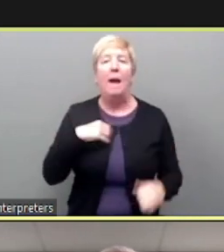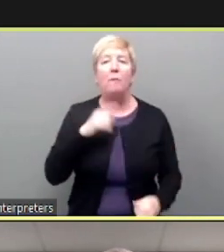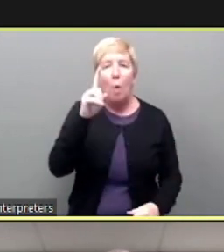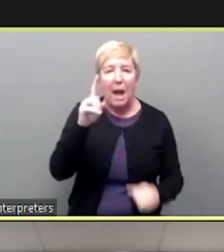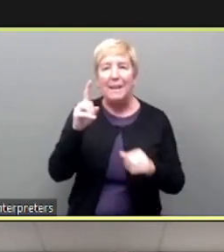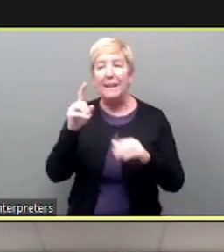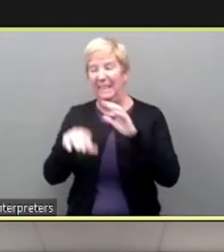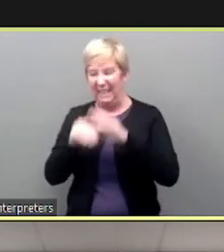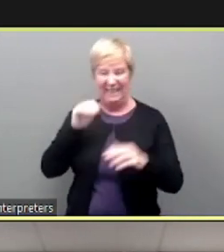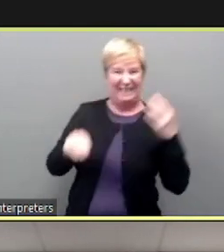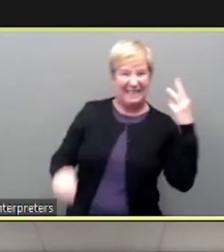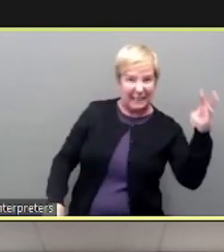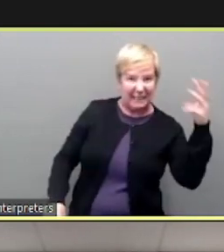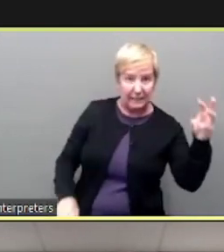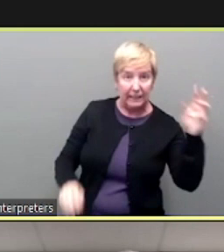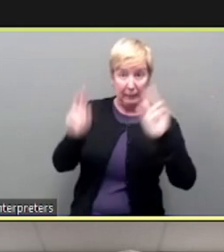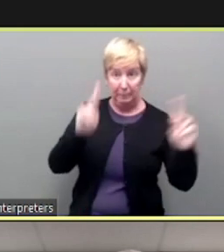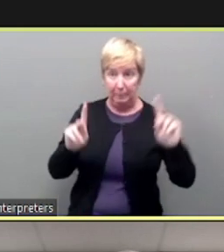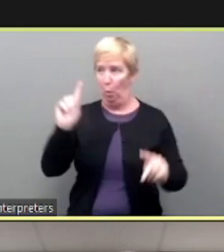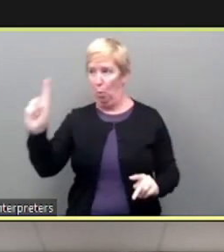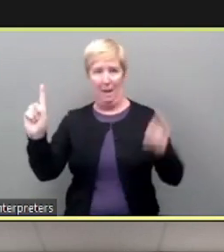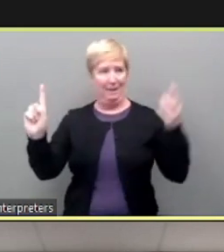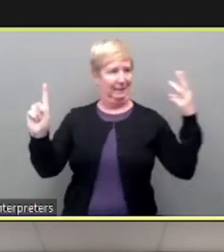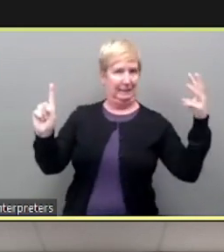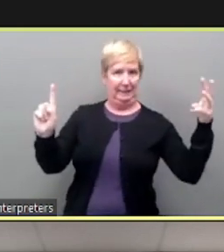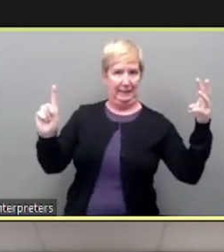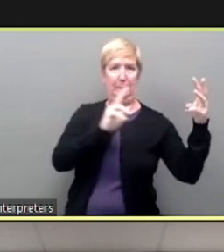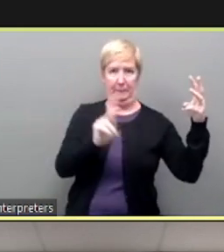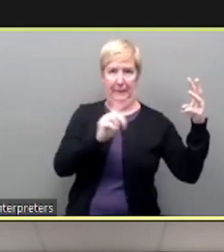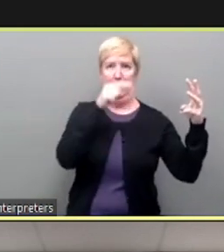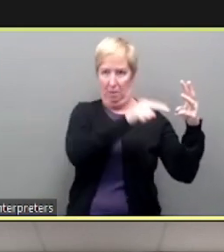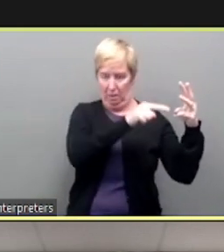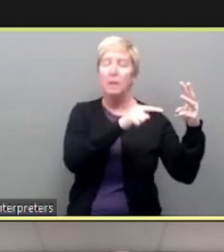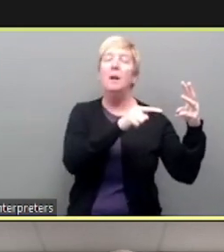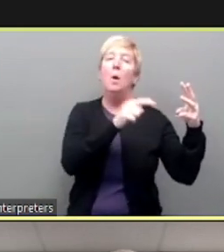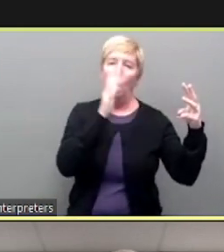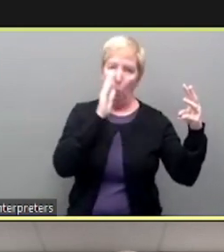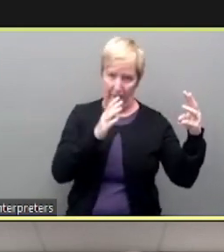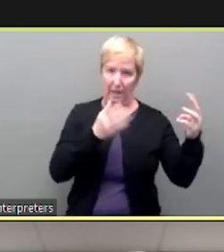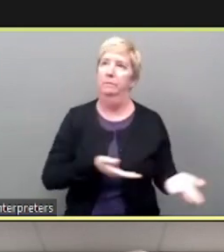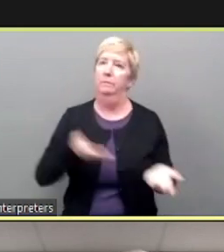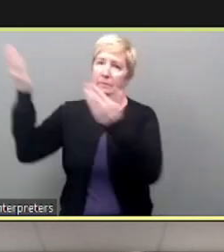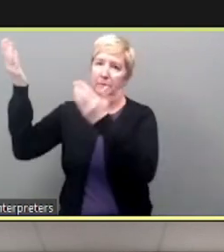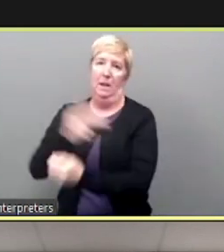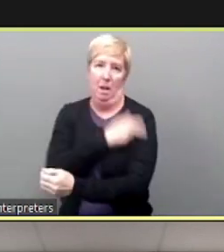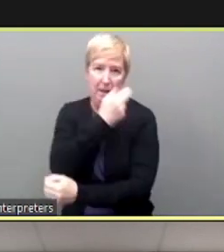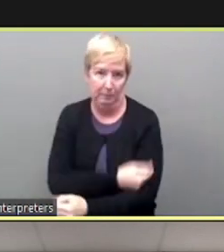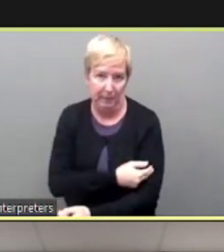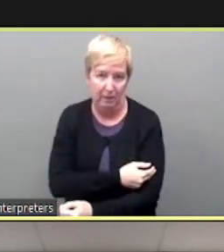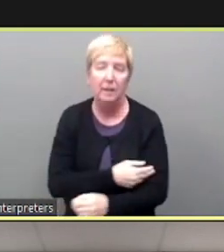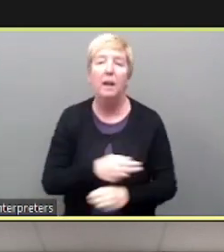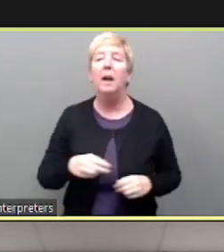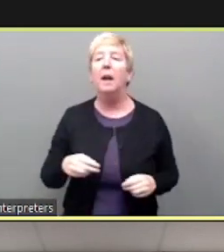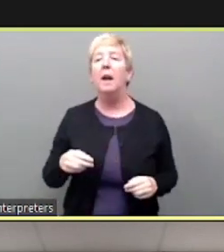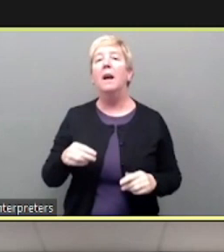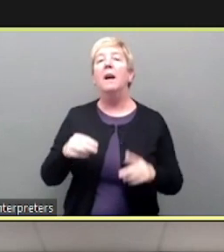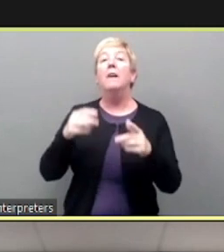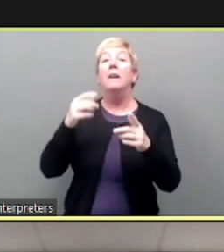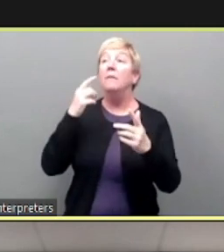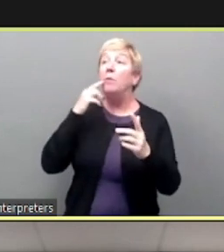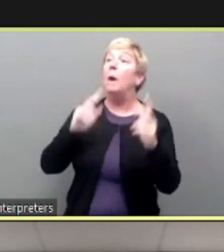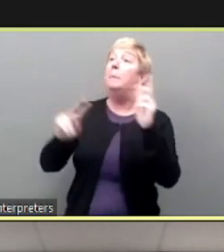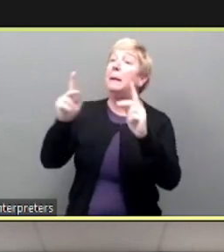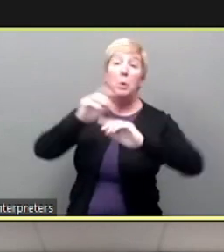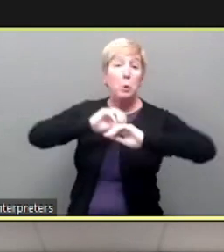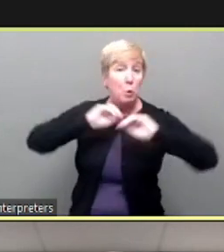every 16 people who gets COVID ends up in the hospital. A little higher for unvaccinated